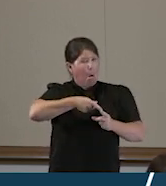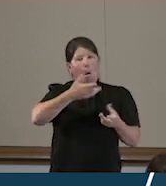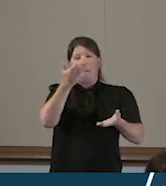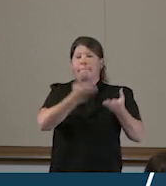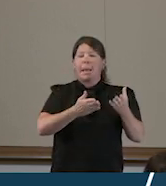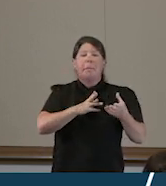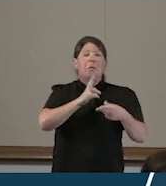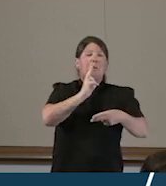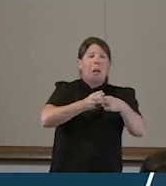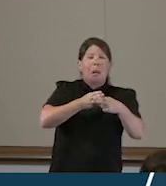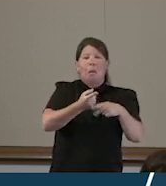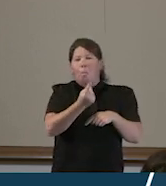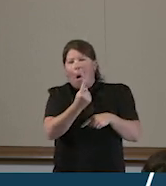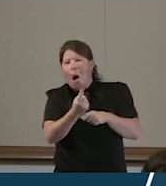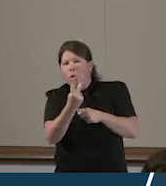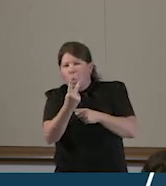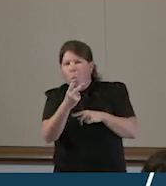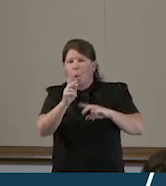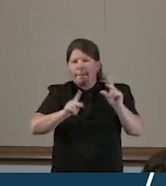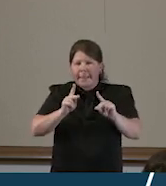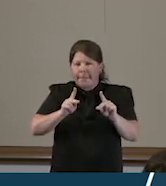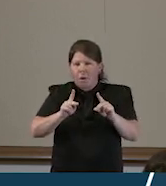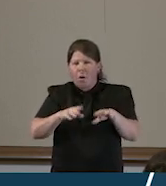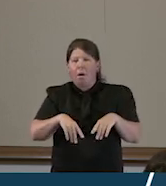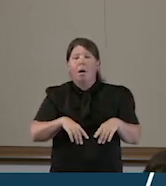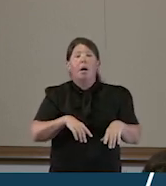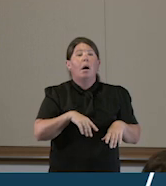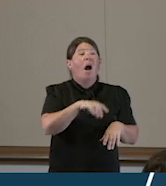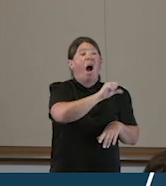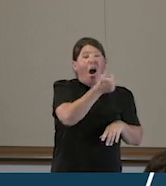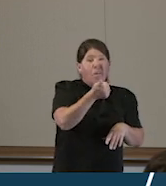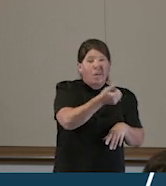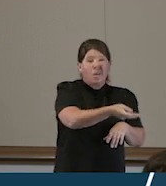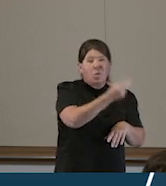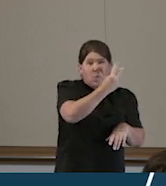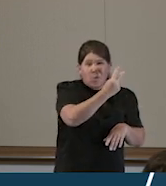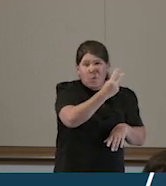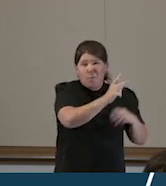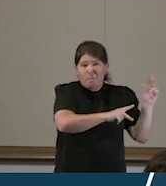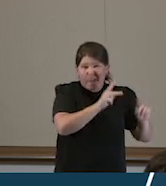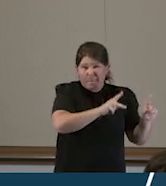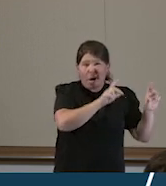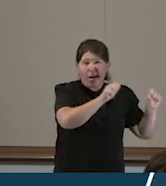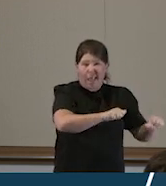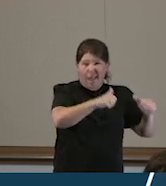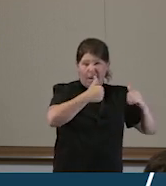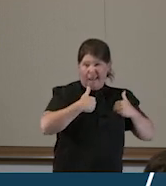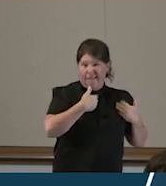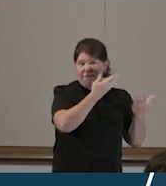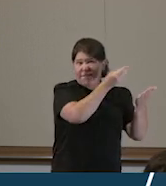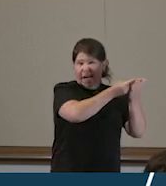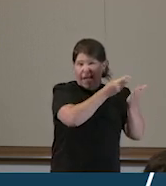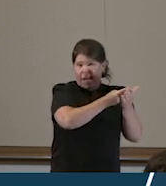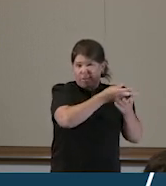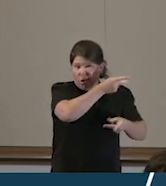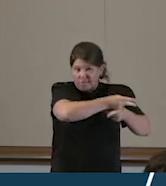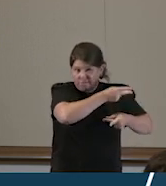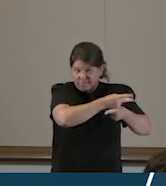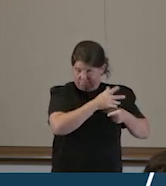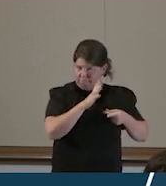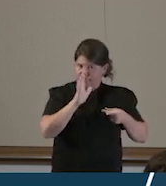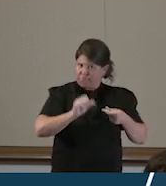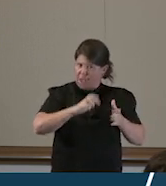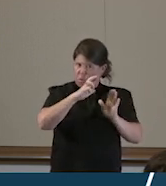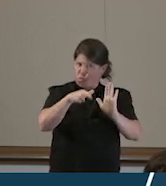like financial. Yes, it can be. So different supporters can have different roles or they can all have the same. It